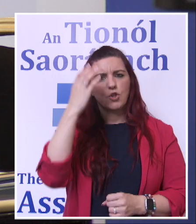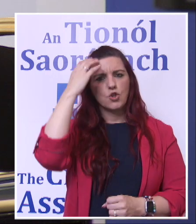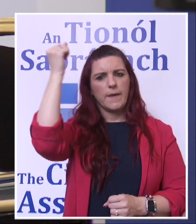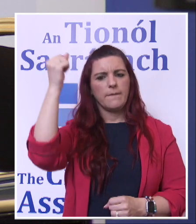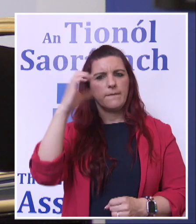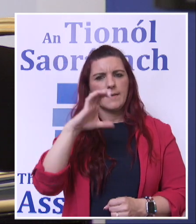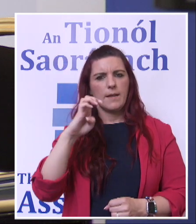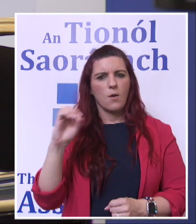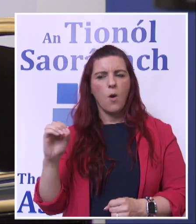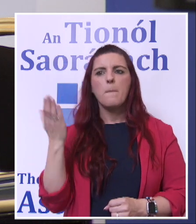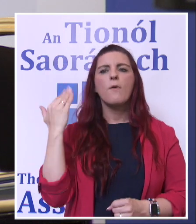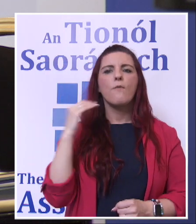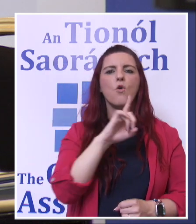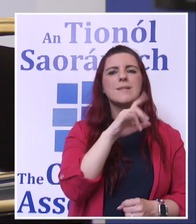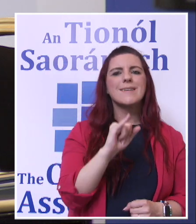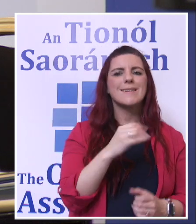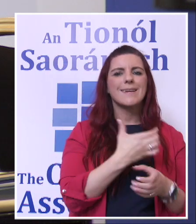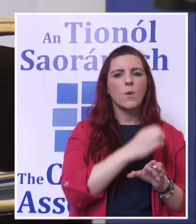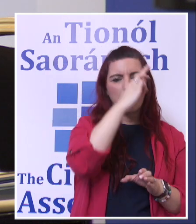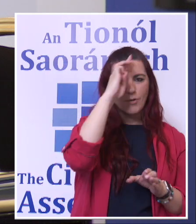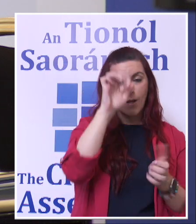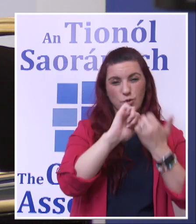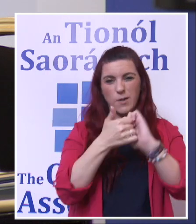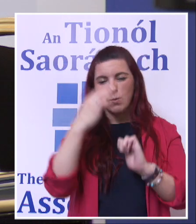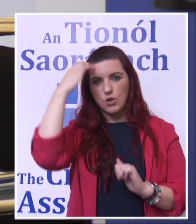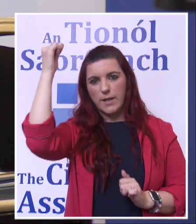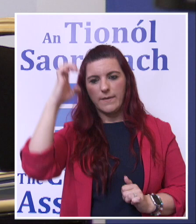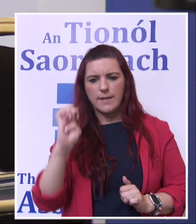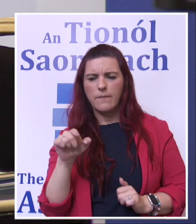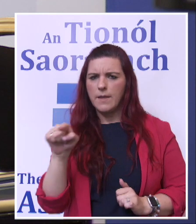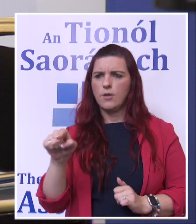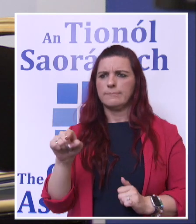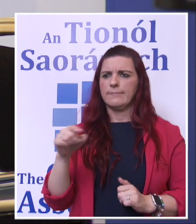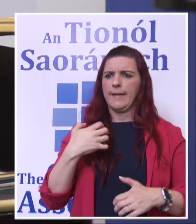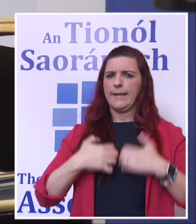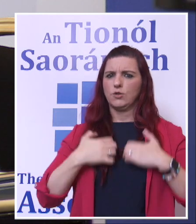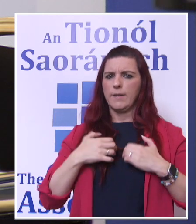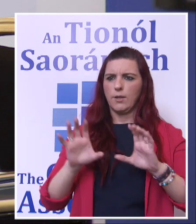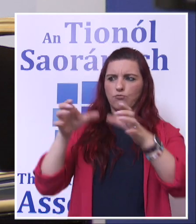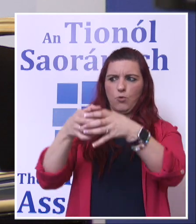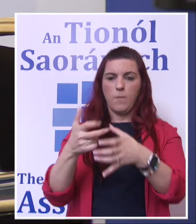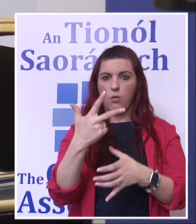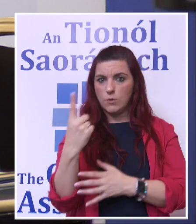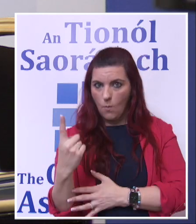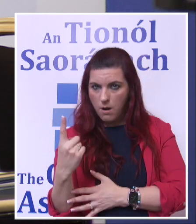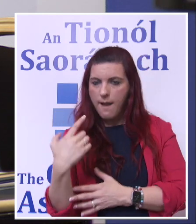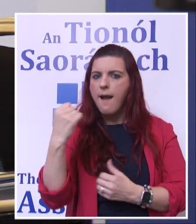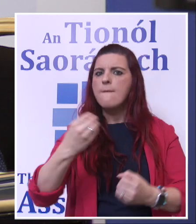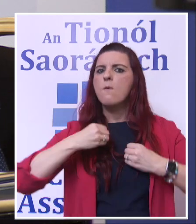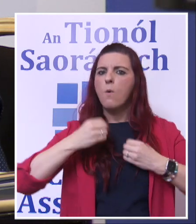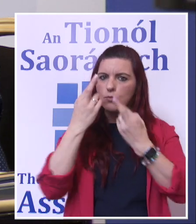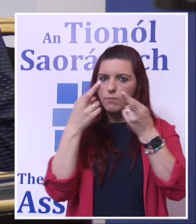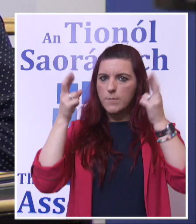called city or county managers, they are an interesting and quite exclusive bunch of 31. They have their own